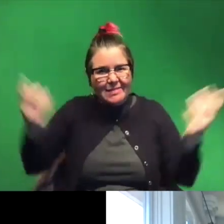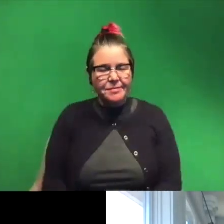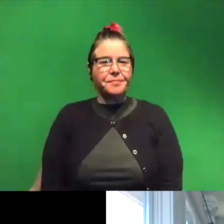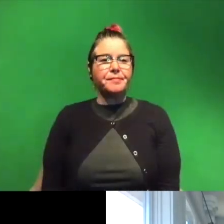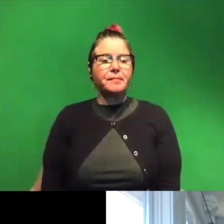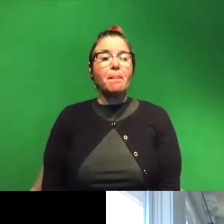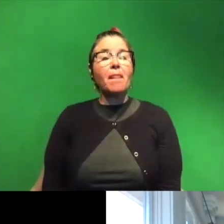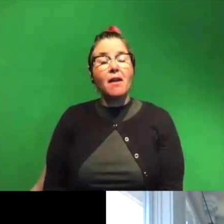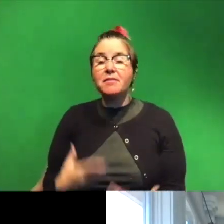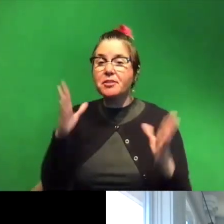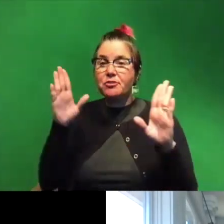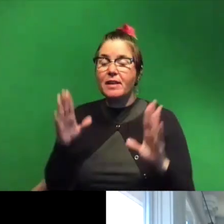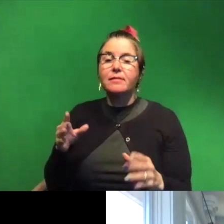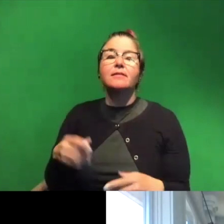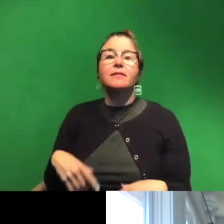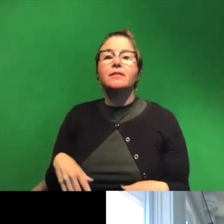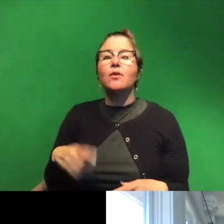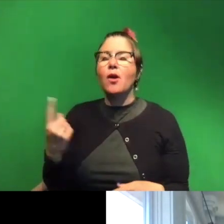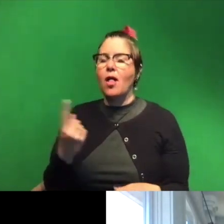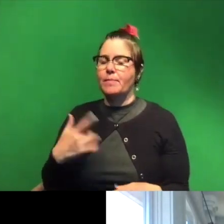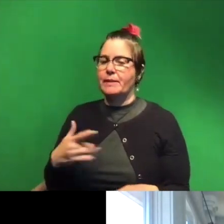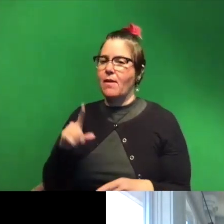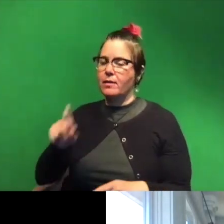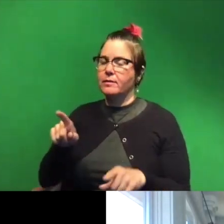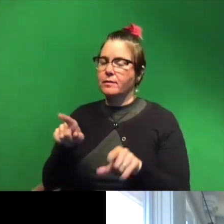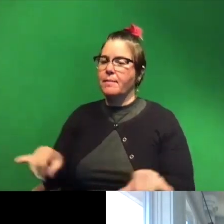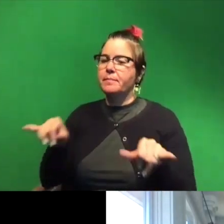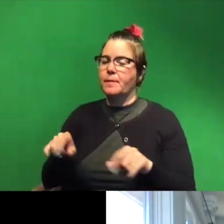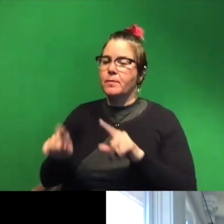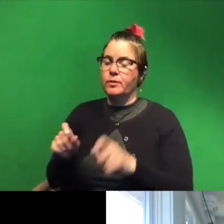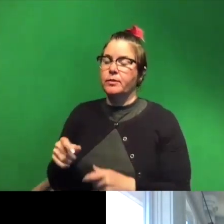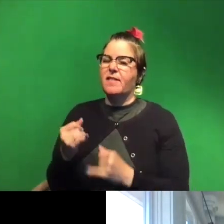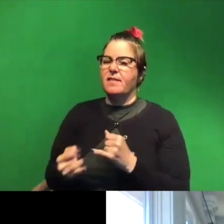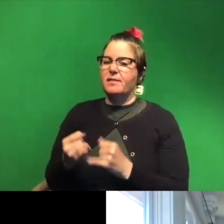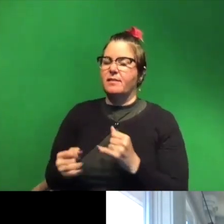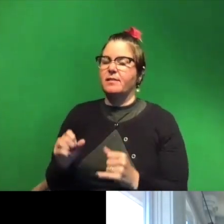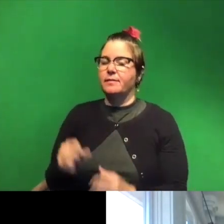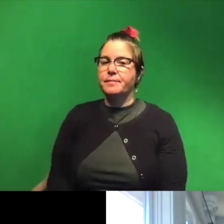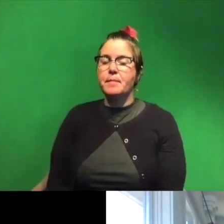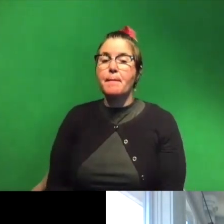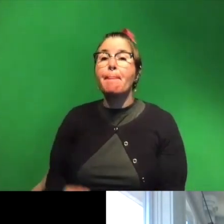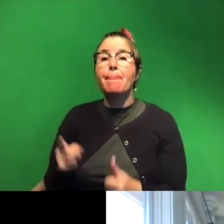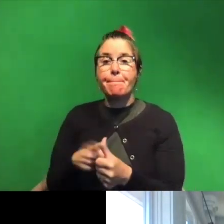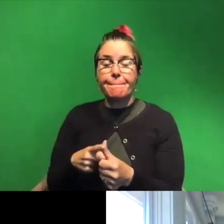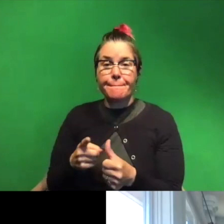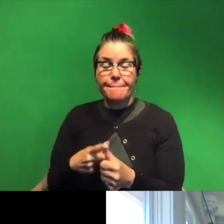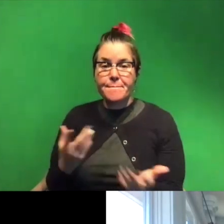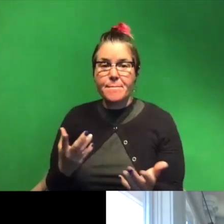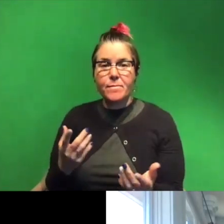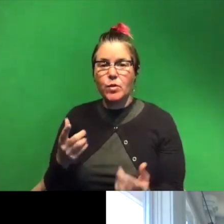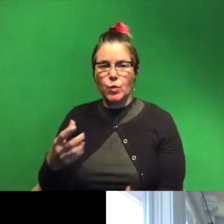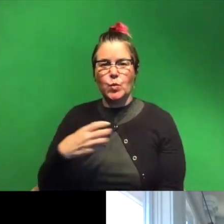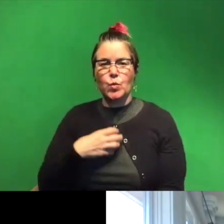Okay, great. All right. So we always ask everybody the same 2 questions at the end of sessions. The first question is, what do you